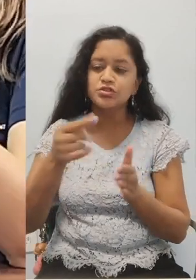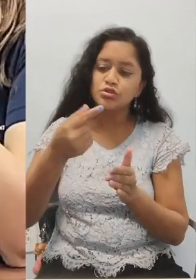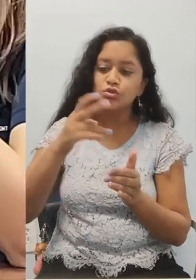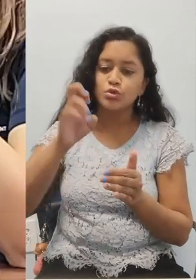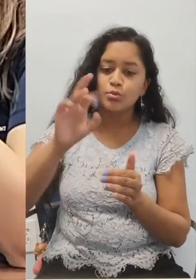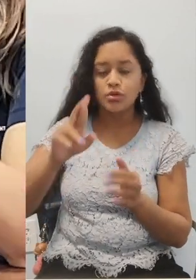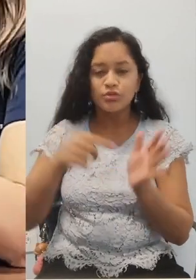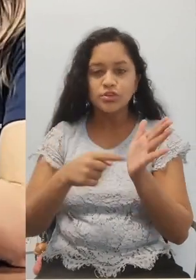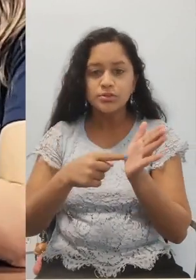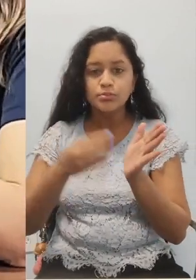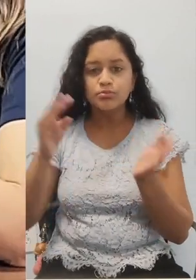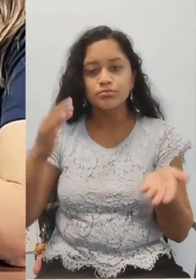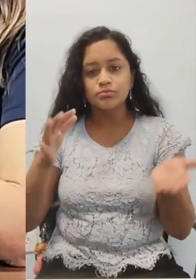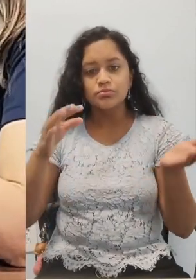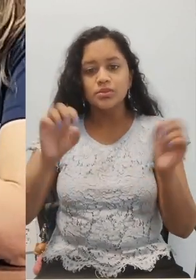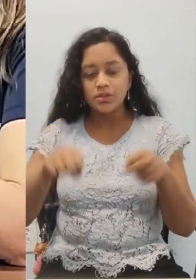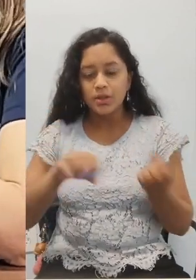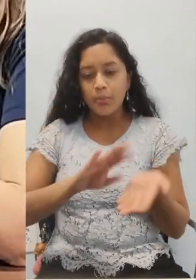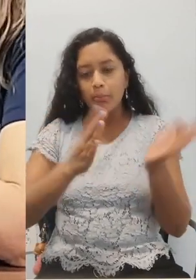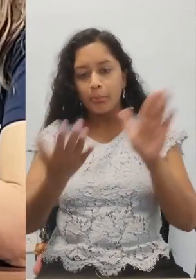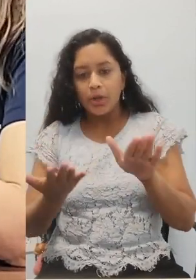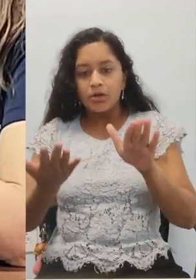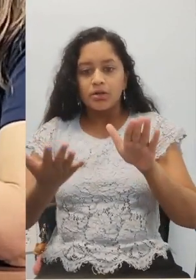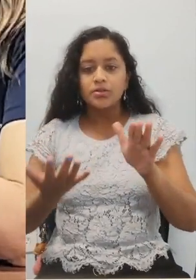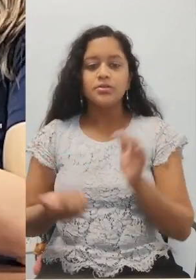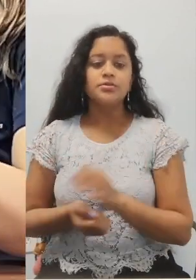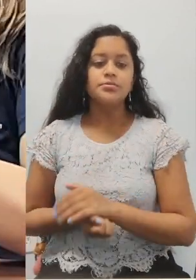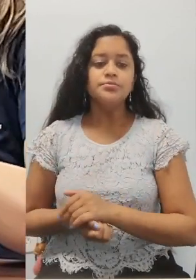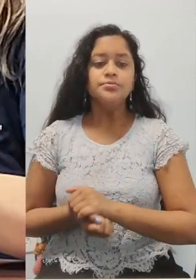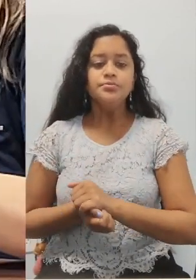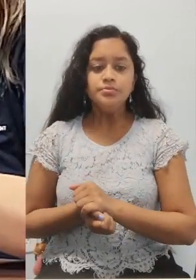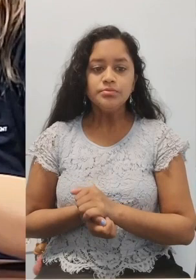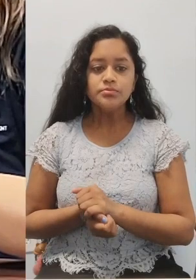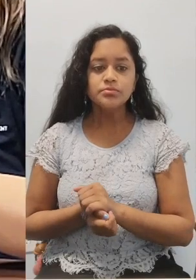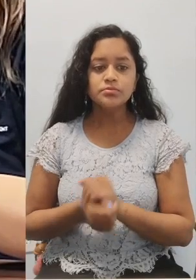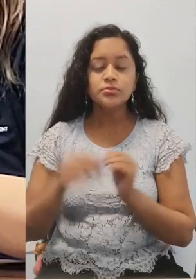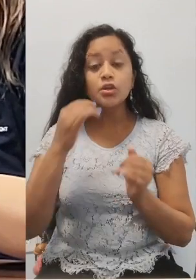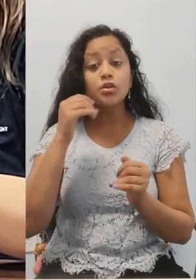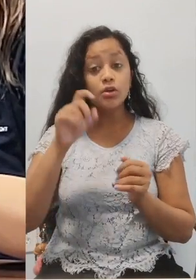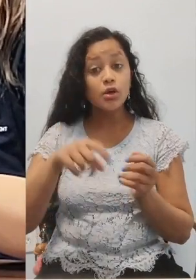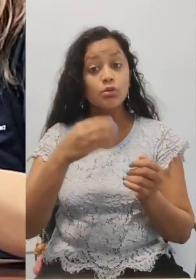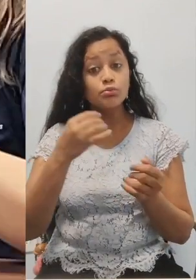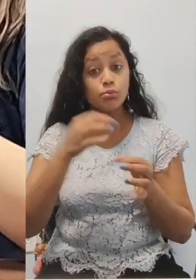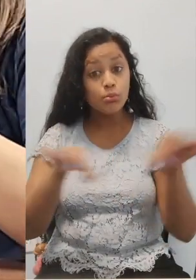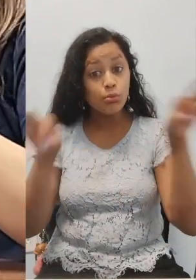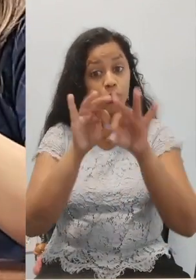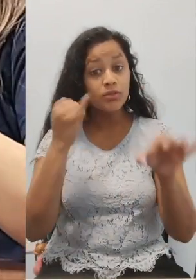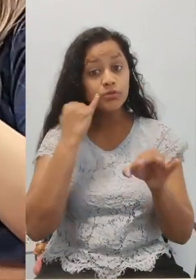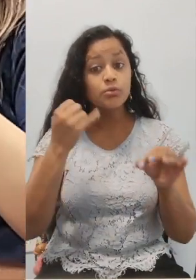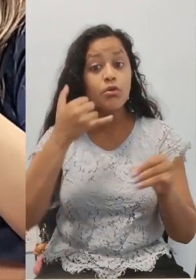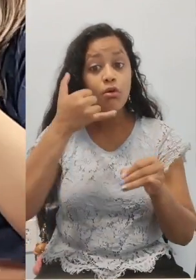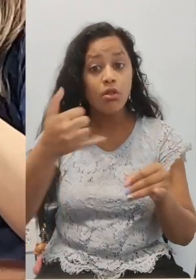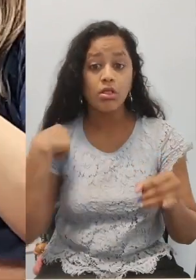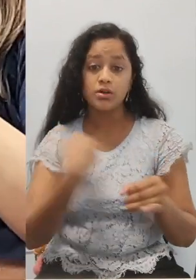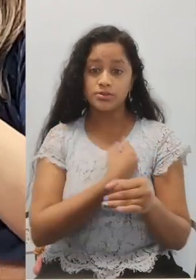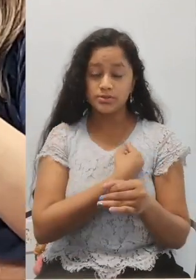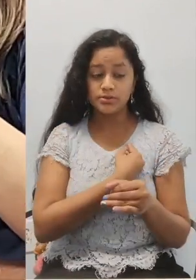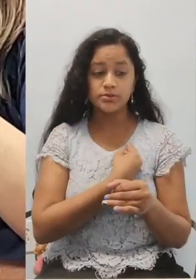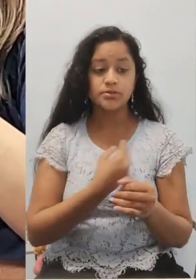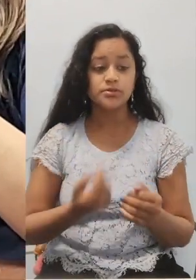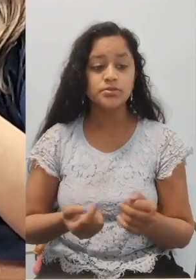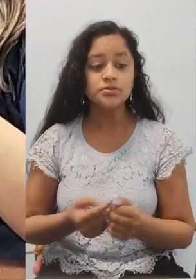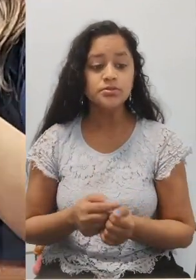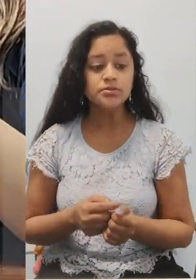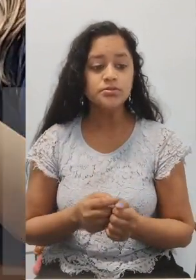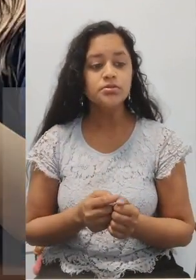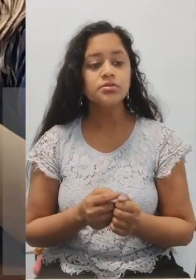then they call us, and I'll take it from the fishermen and then make a post-mortality exam. So I can actually get a lot of information out of